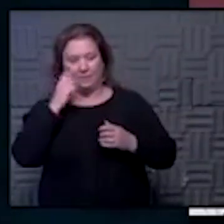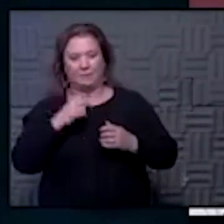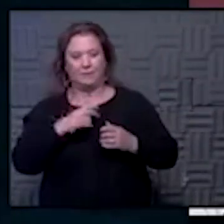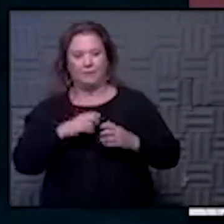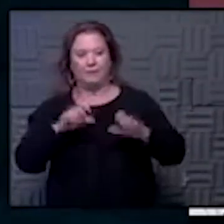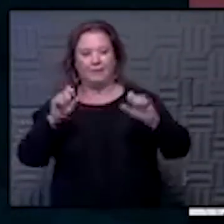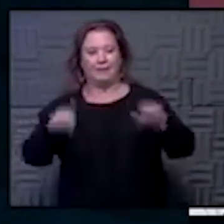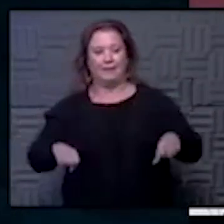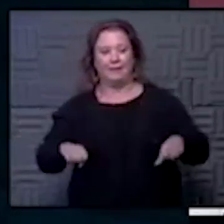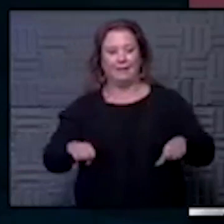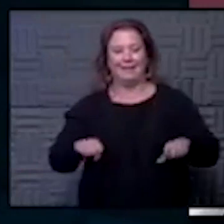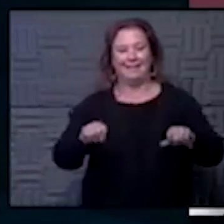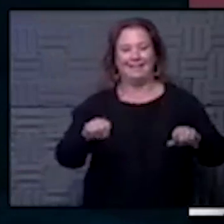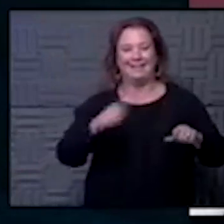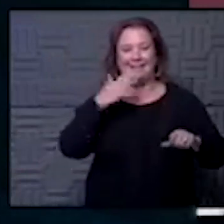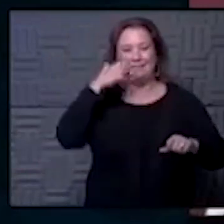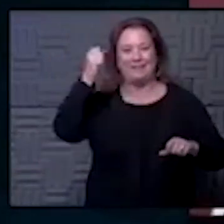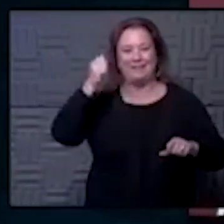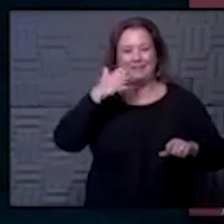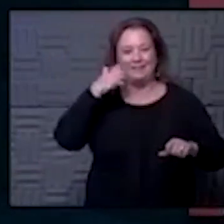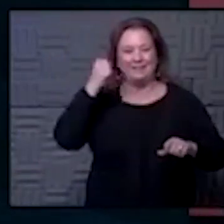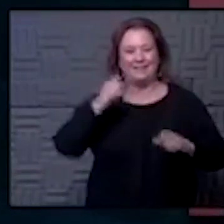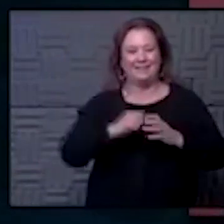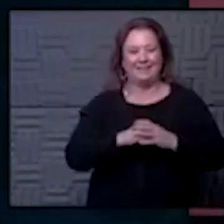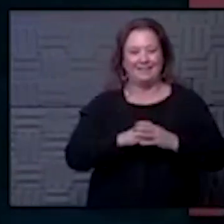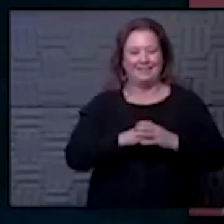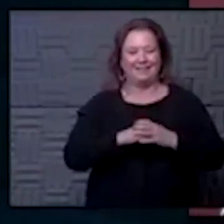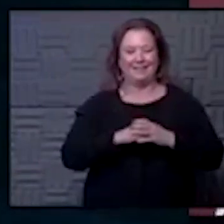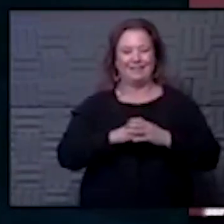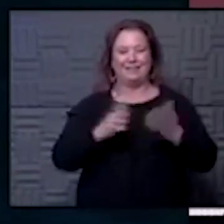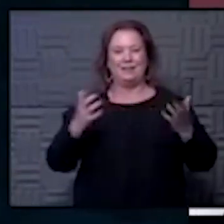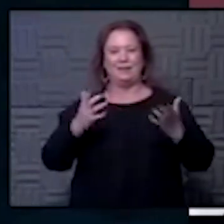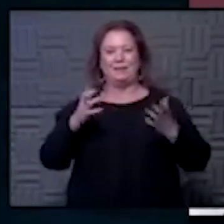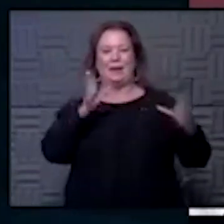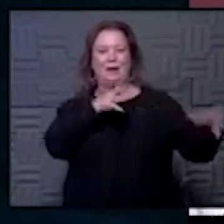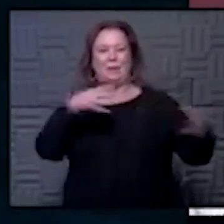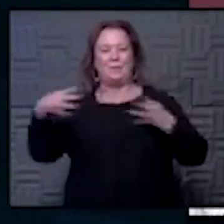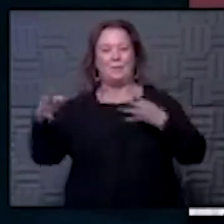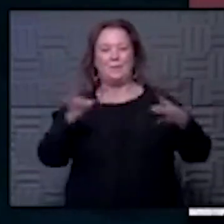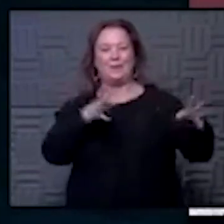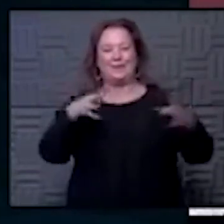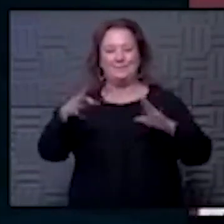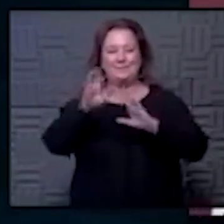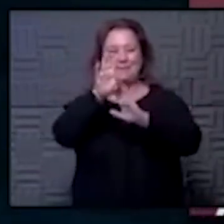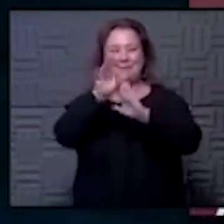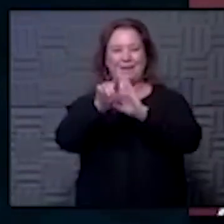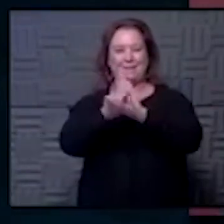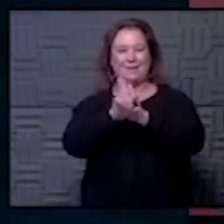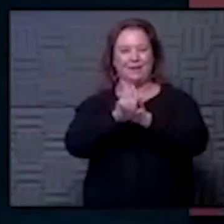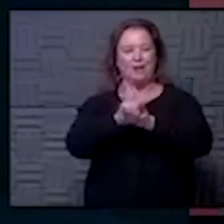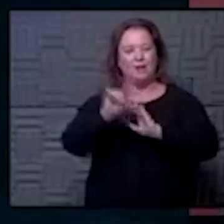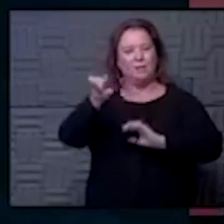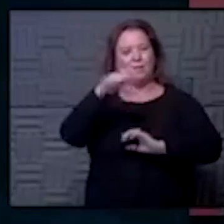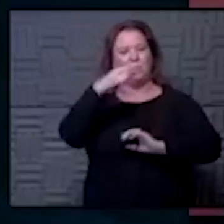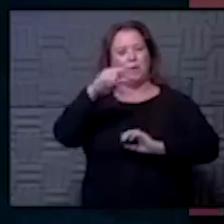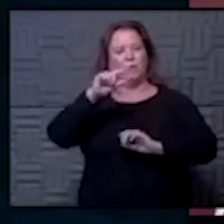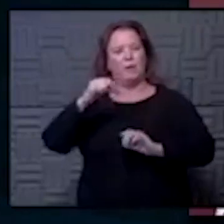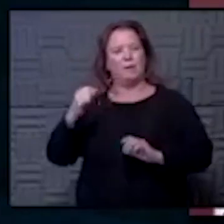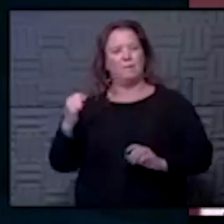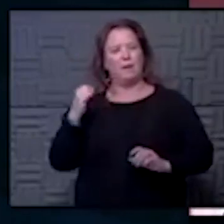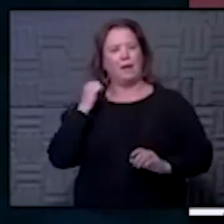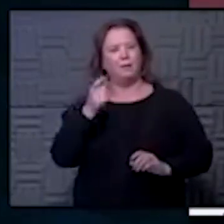Can you hear me now? Now I can hear you. That's better. All right. We hear a little wind, but we can hear you. Okay, great. Hi. What's that big green thing behind